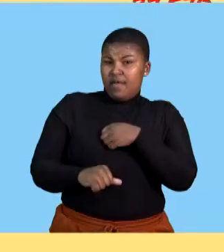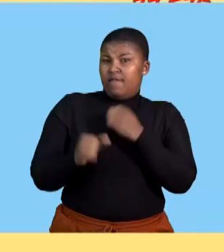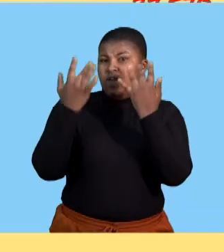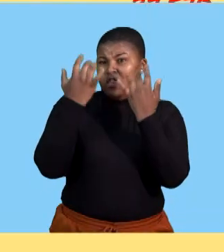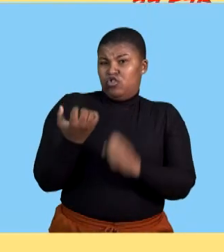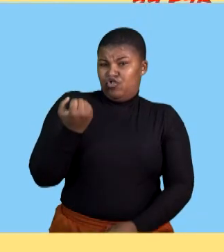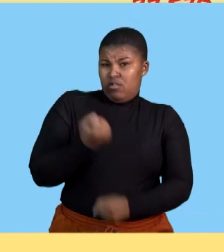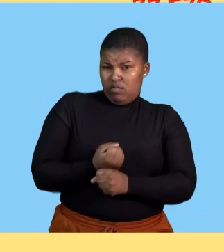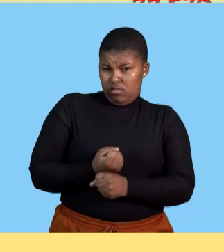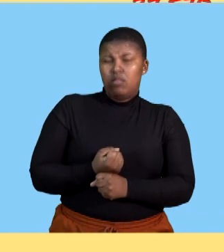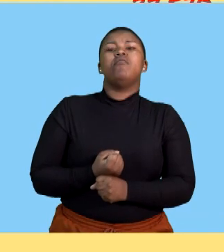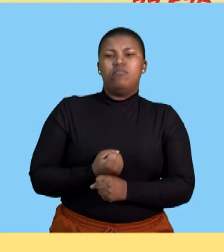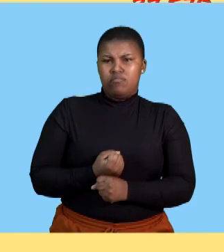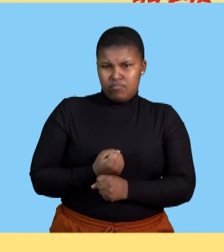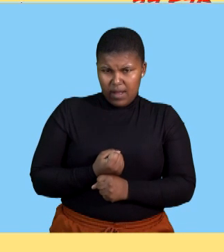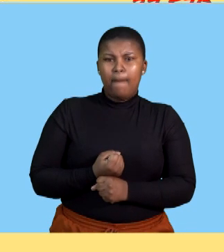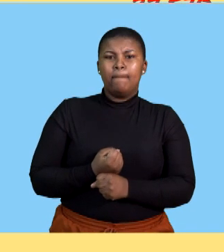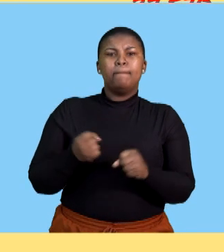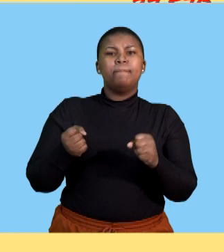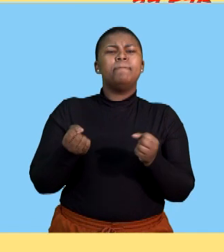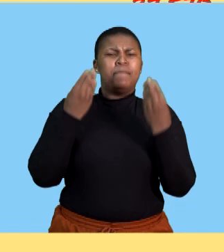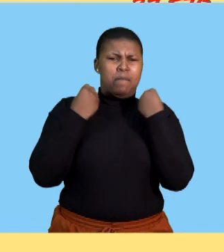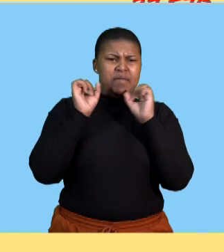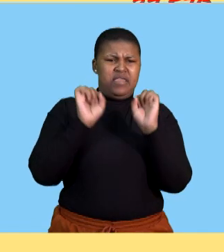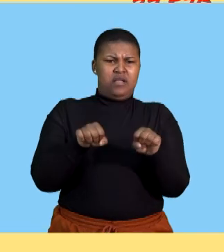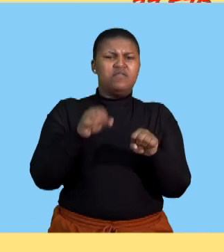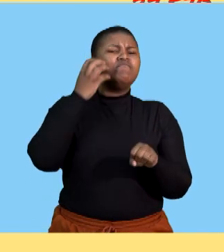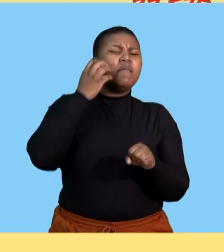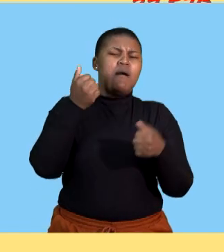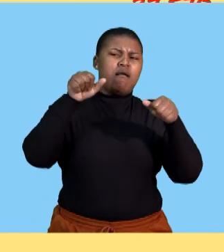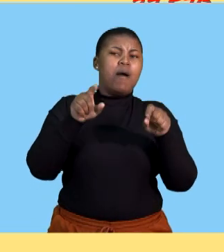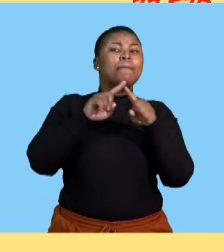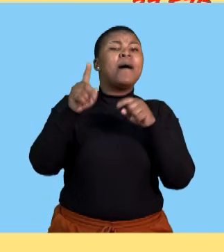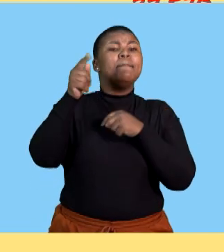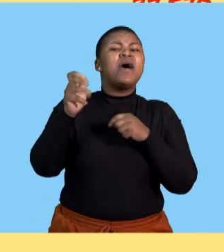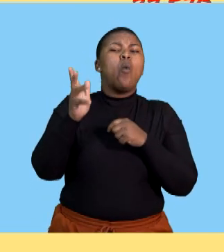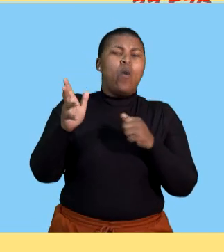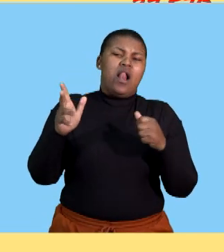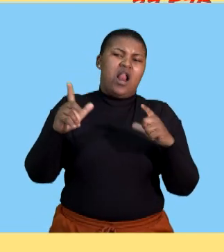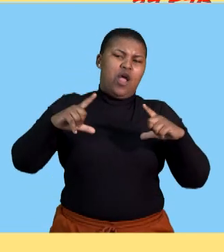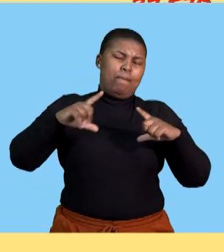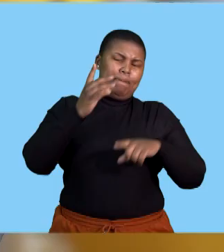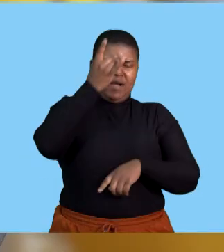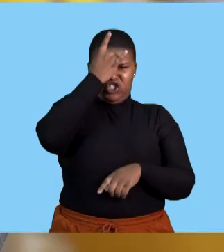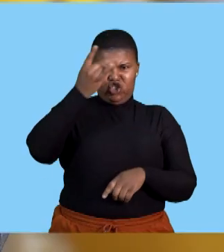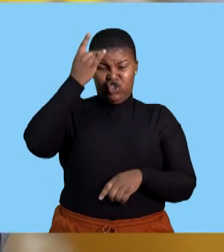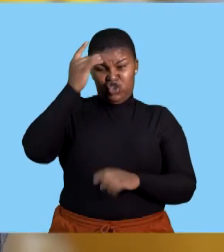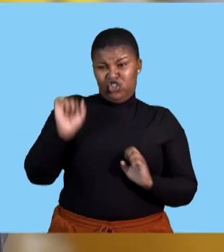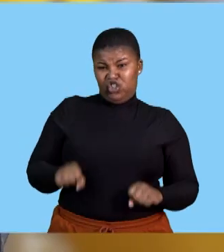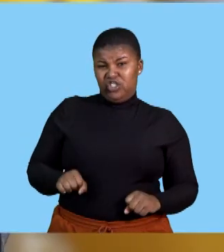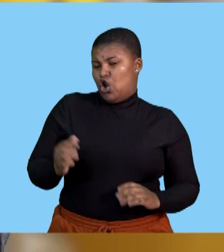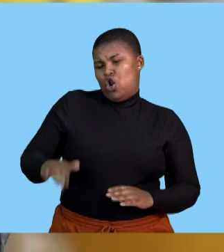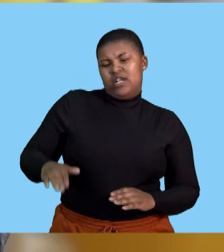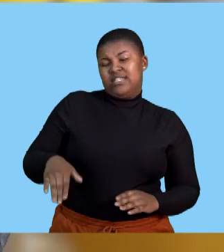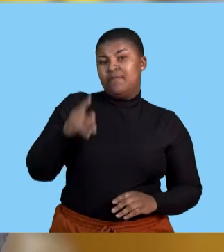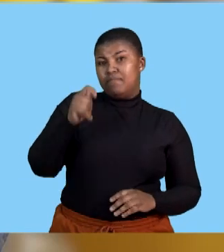February was received, but will only be paid in March, 1,000. So once we have not paid an